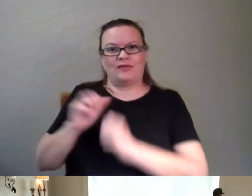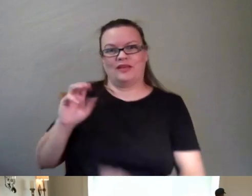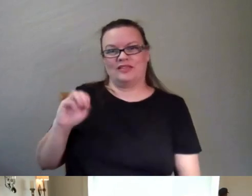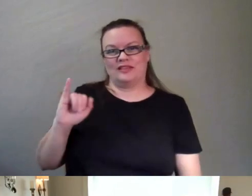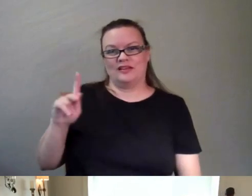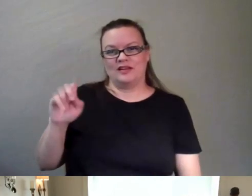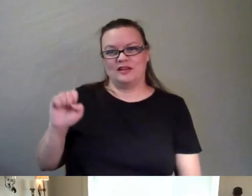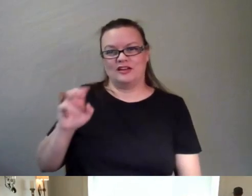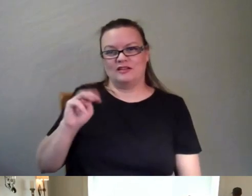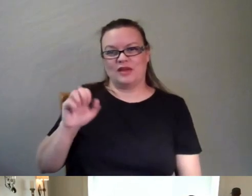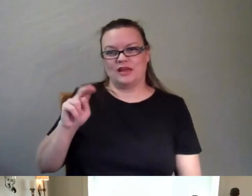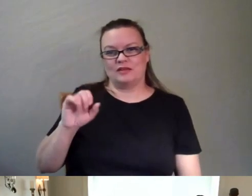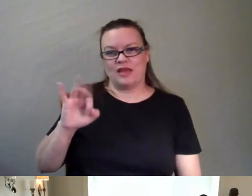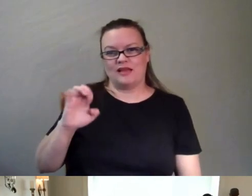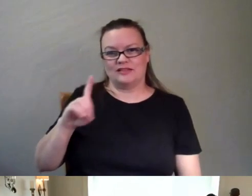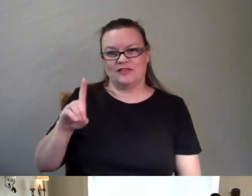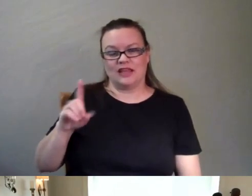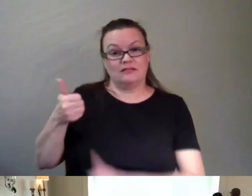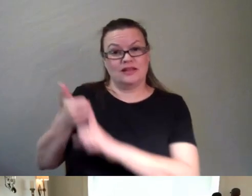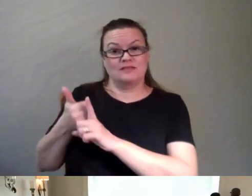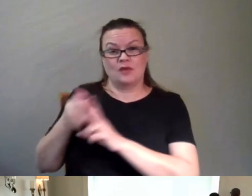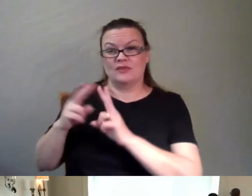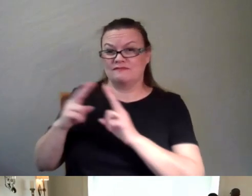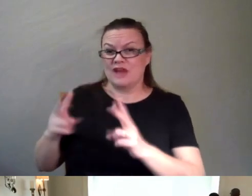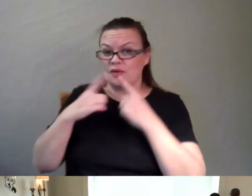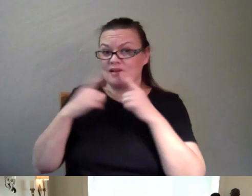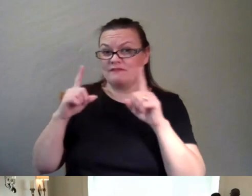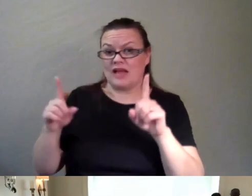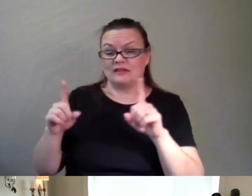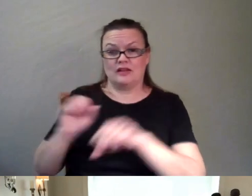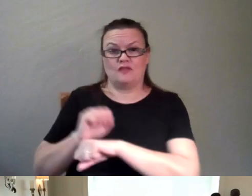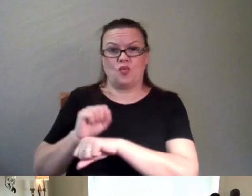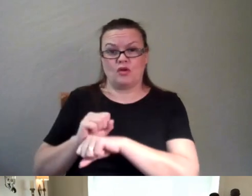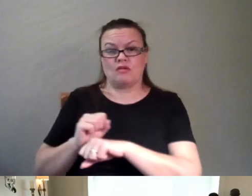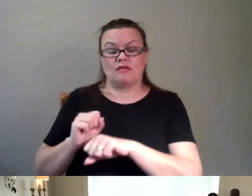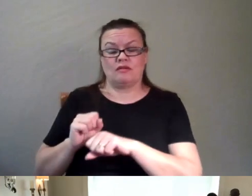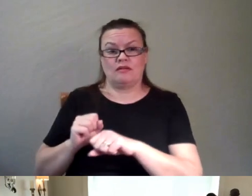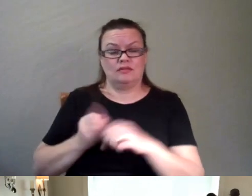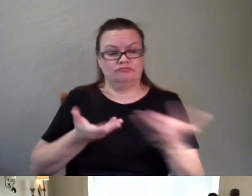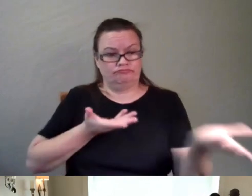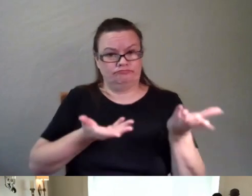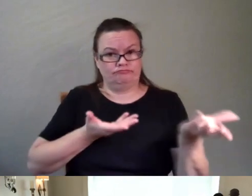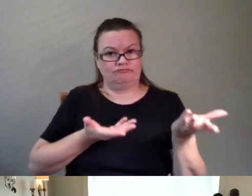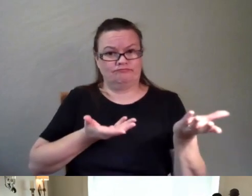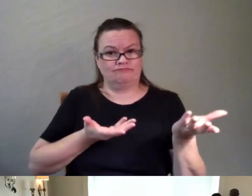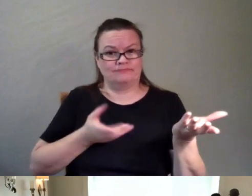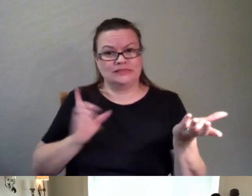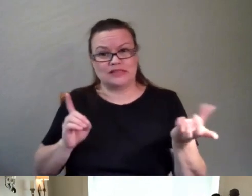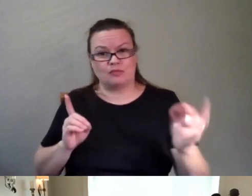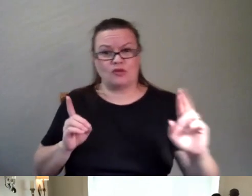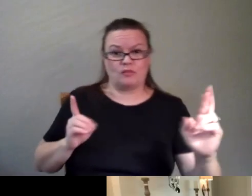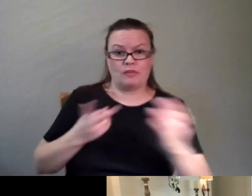very effective at working across the aisle, particularly with his Republican counterpart, Ev Dirksen.